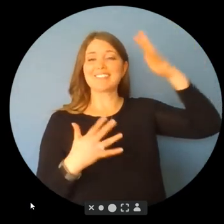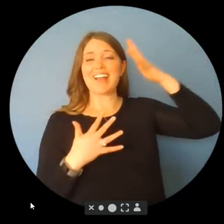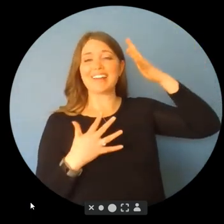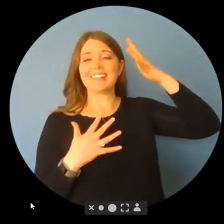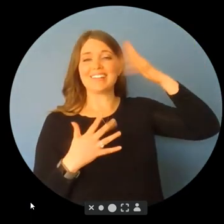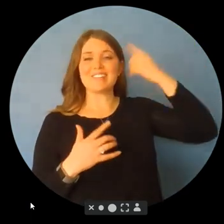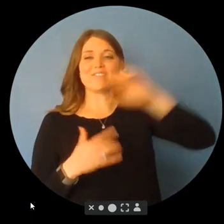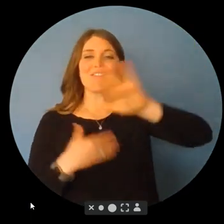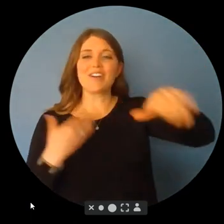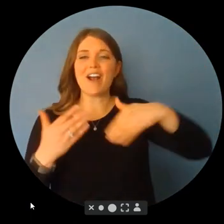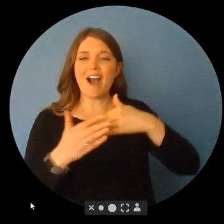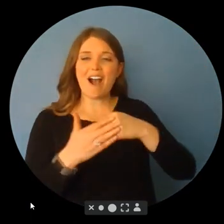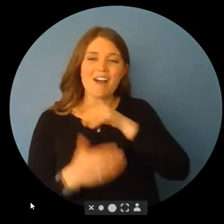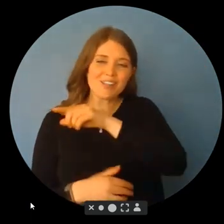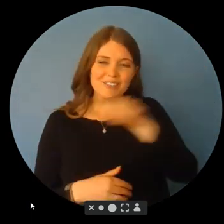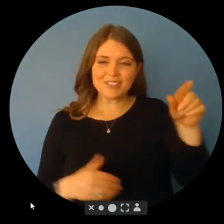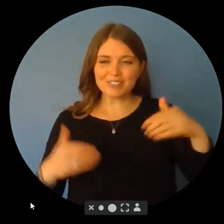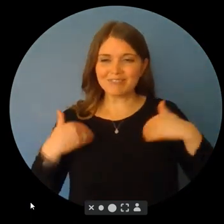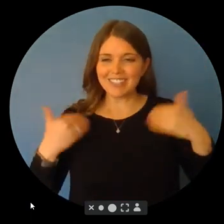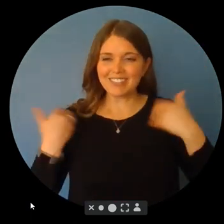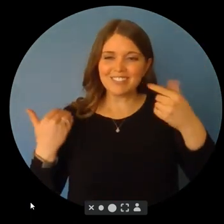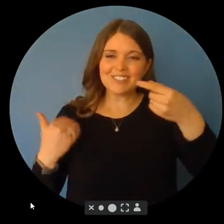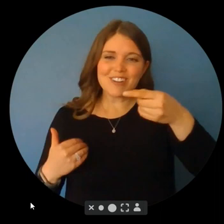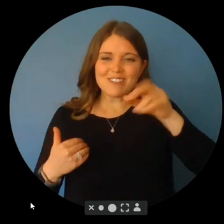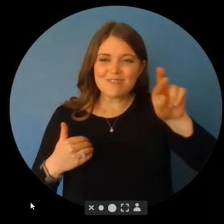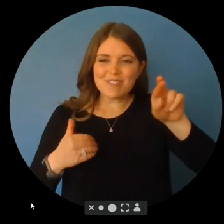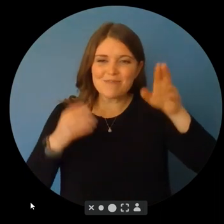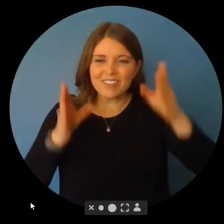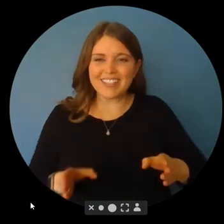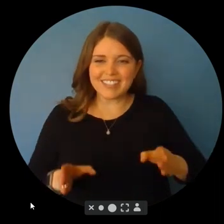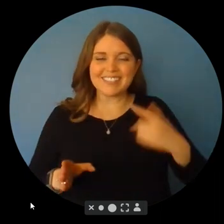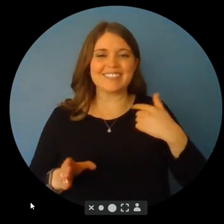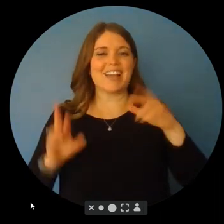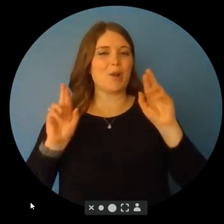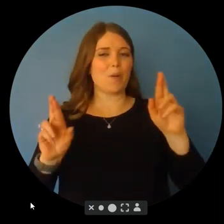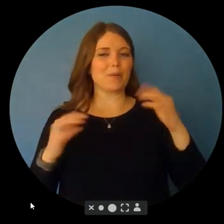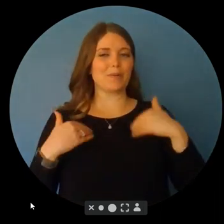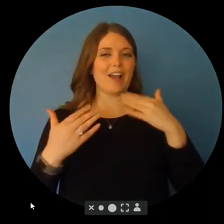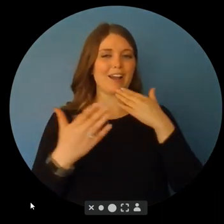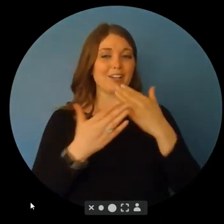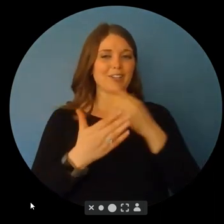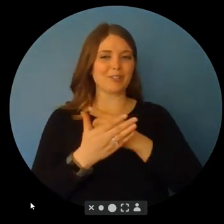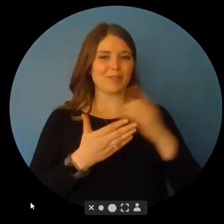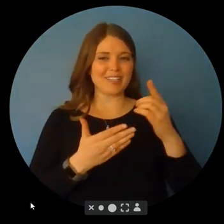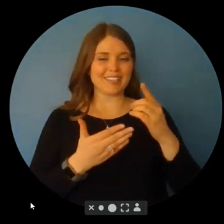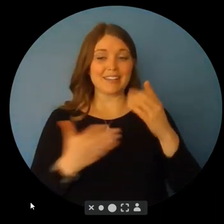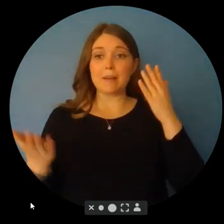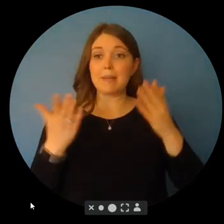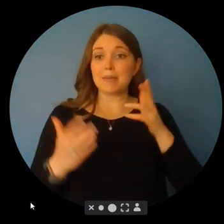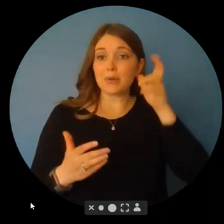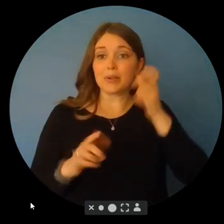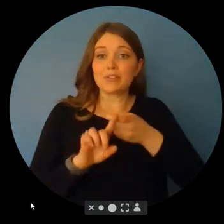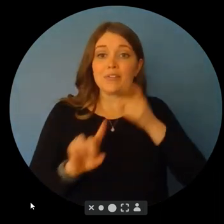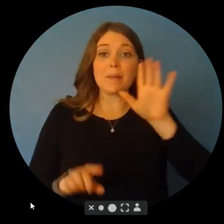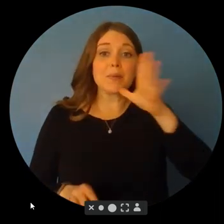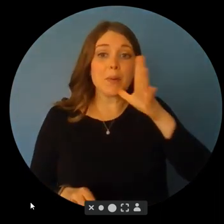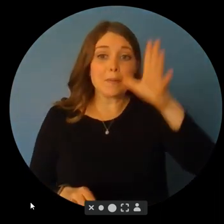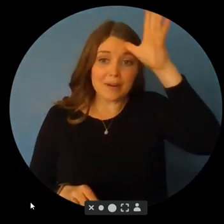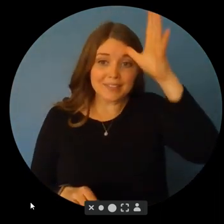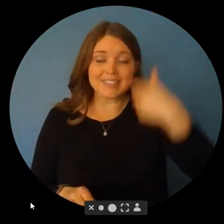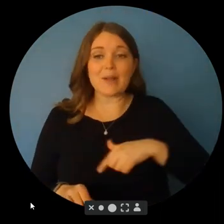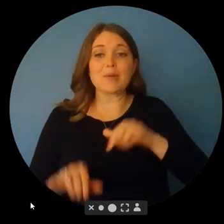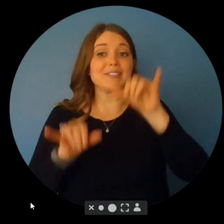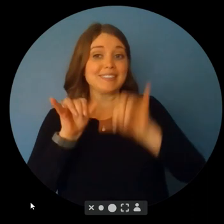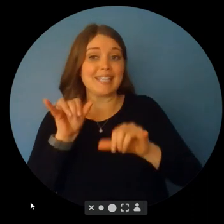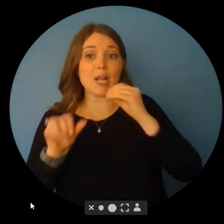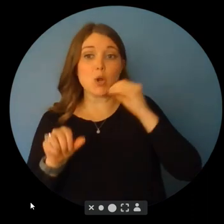all of you little Grand Rapidians out there. I hope you had a really good week. You probably heard from your parents that we are going to stay home